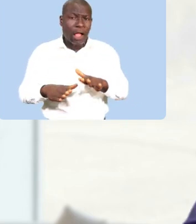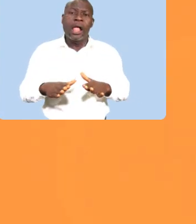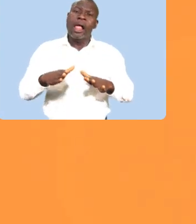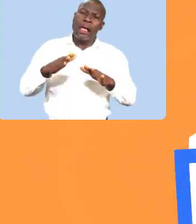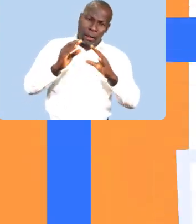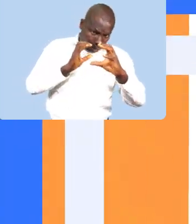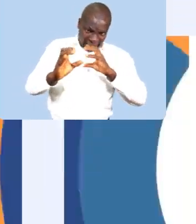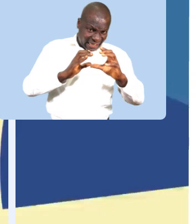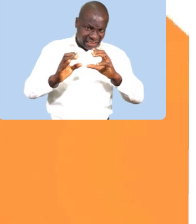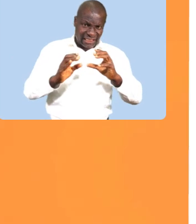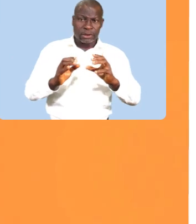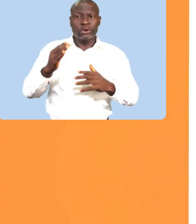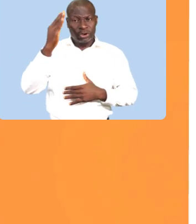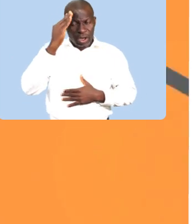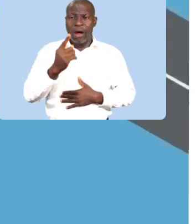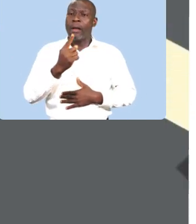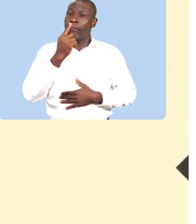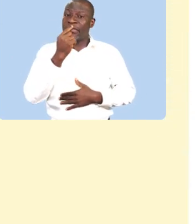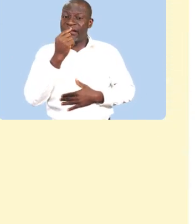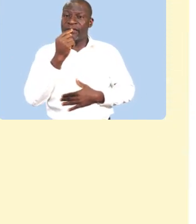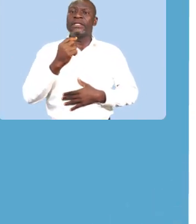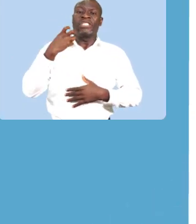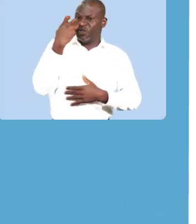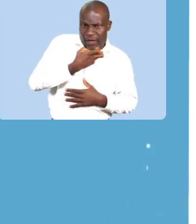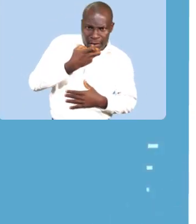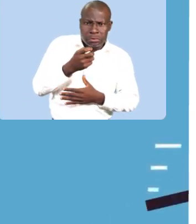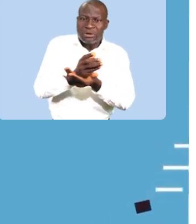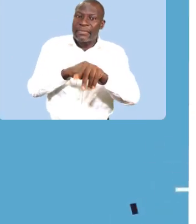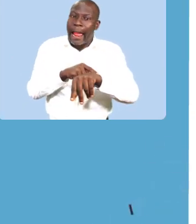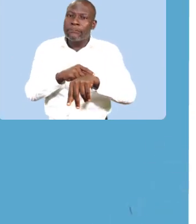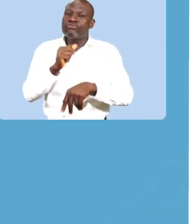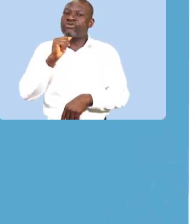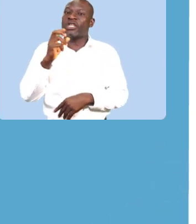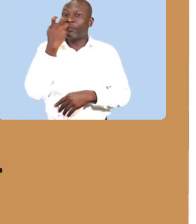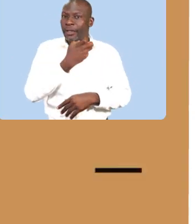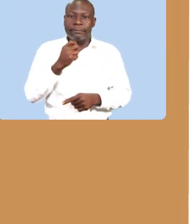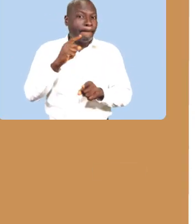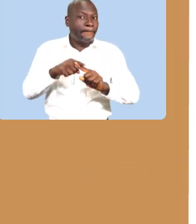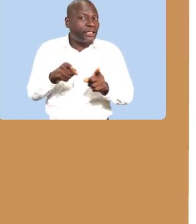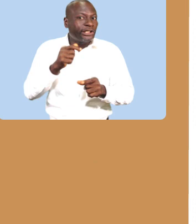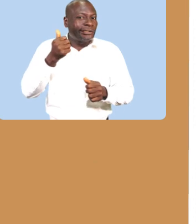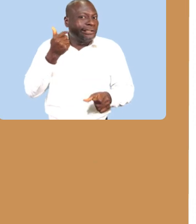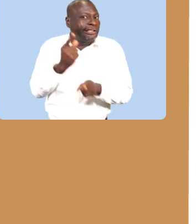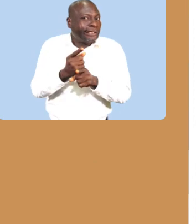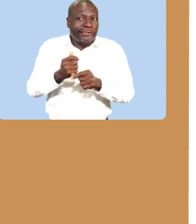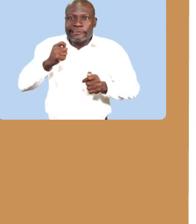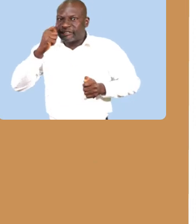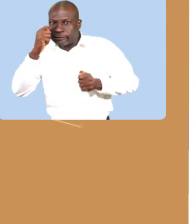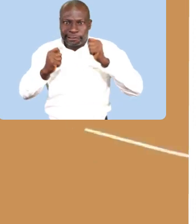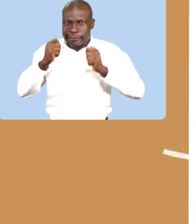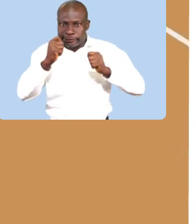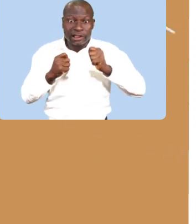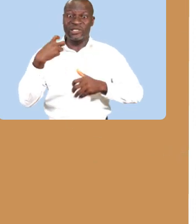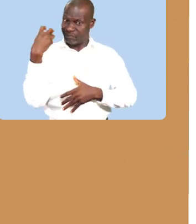found verbal and non-verbal cues. Verbal and non-verbal cues.